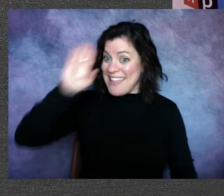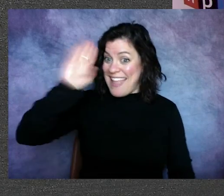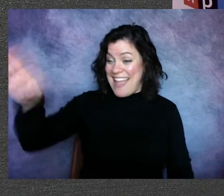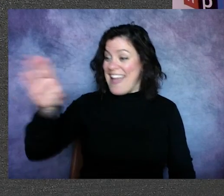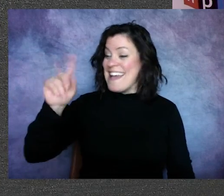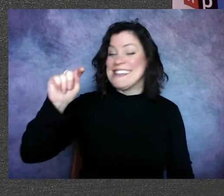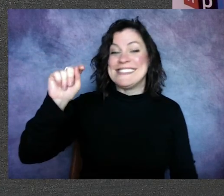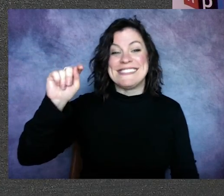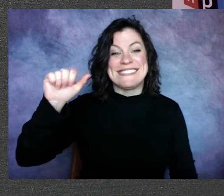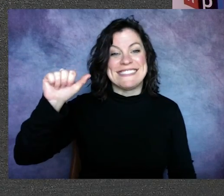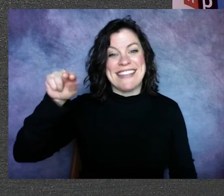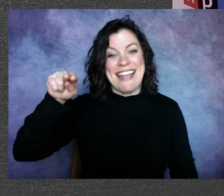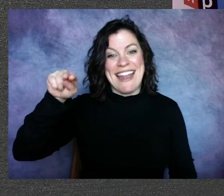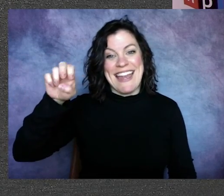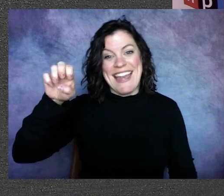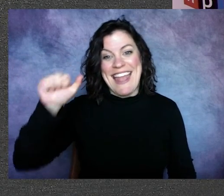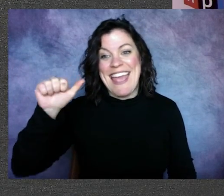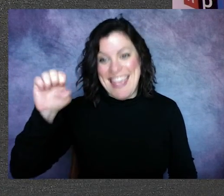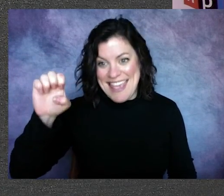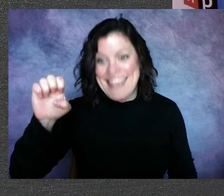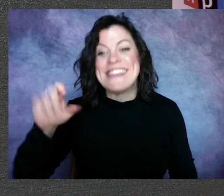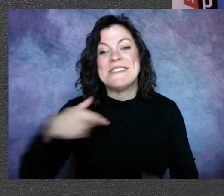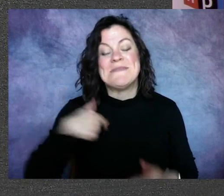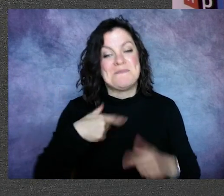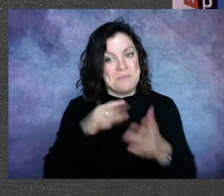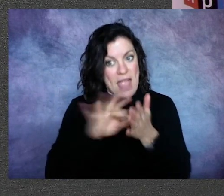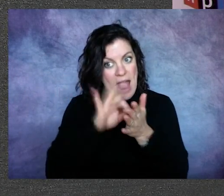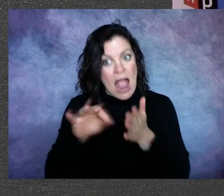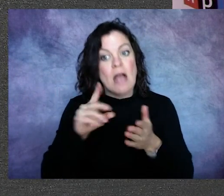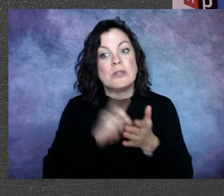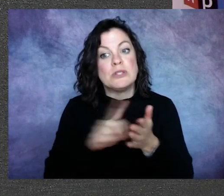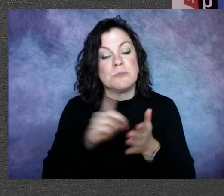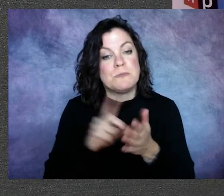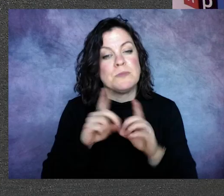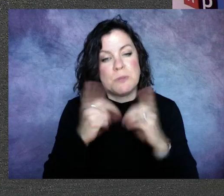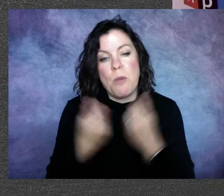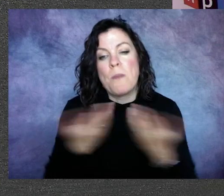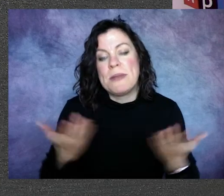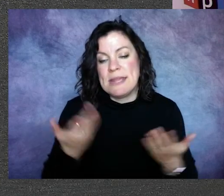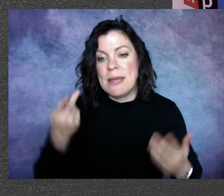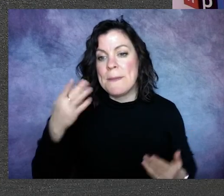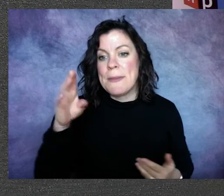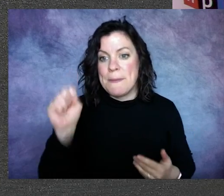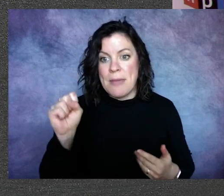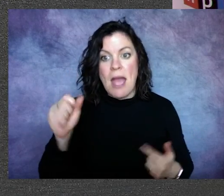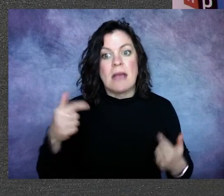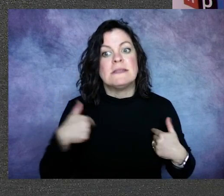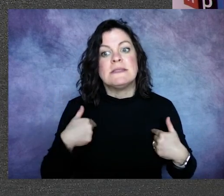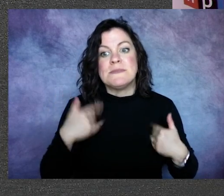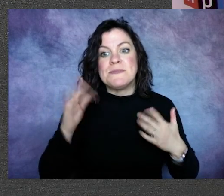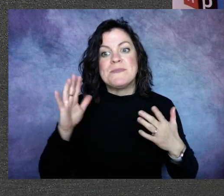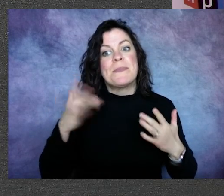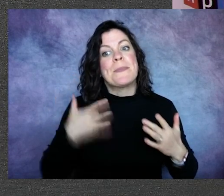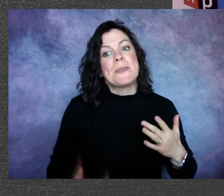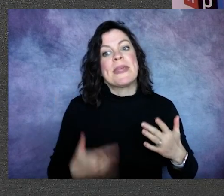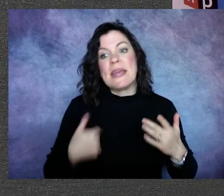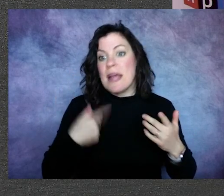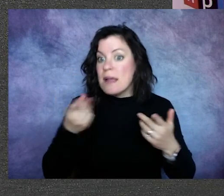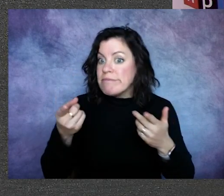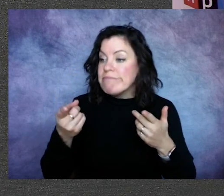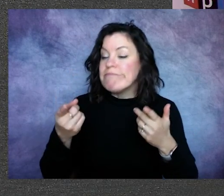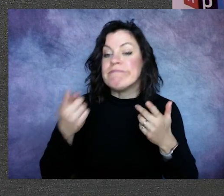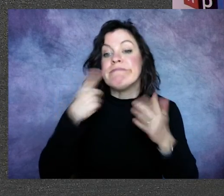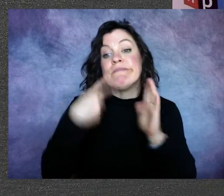work in the accounting department here at WQLN. And that means I get to reward my coworkers for bringing you programming, just